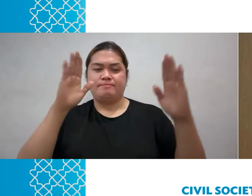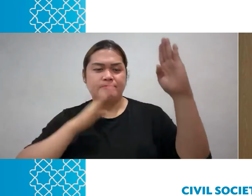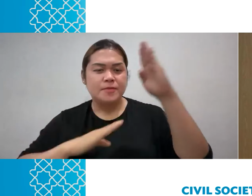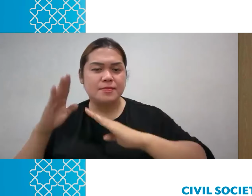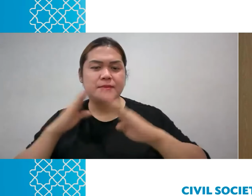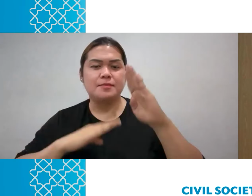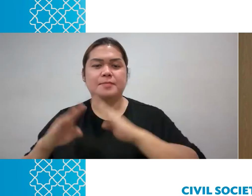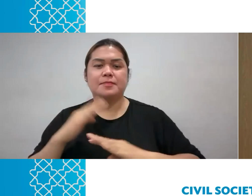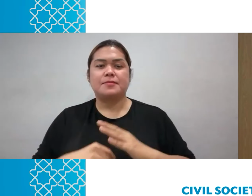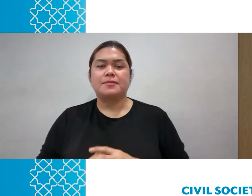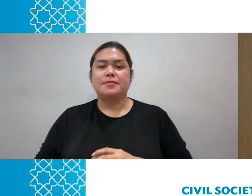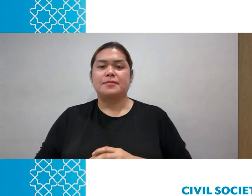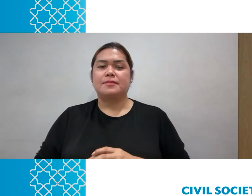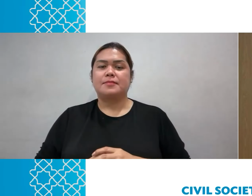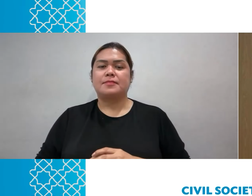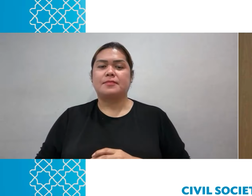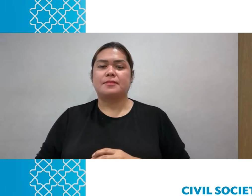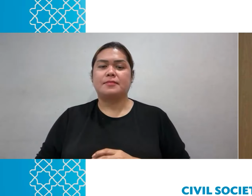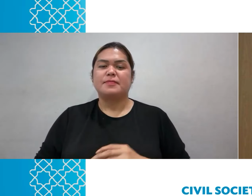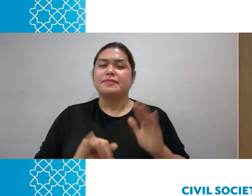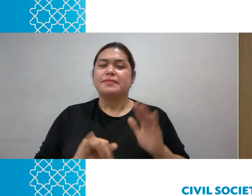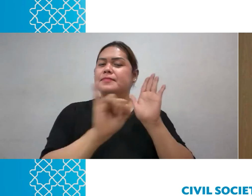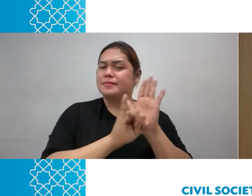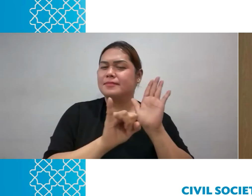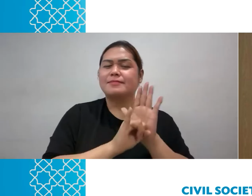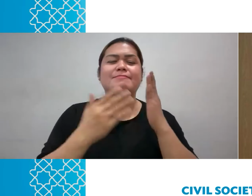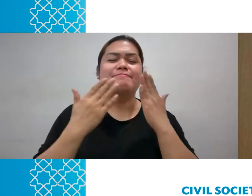it identifies. Thank you.